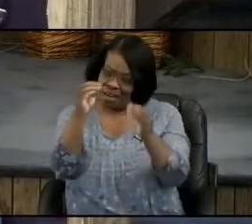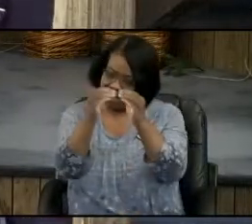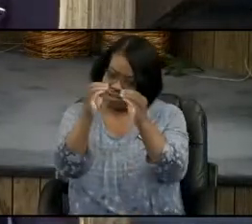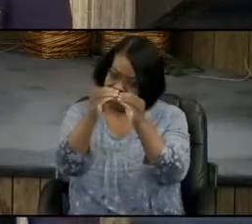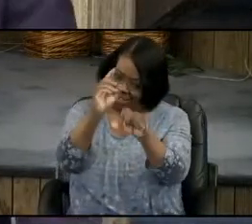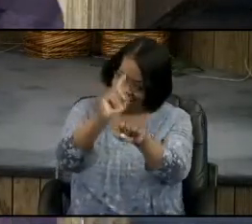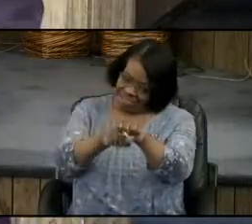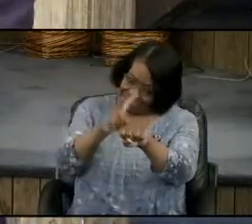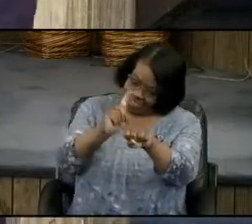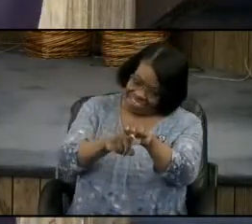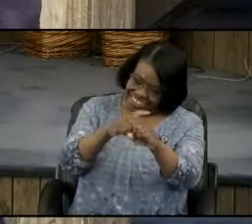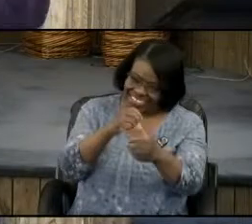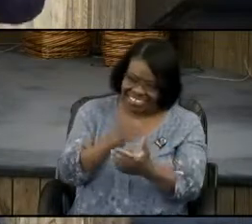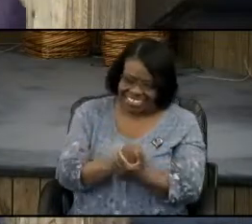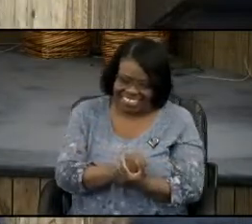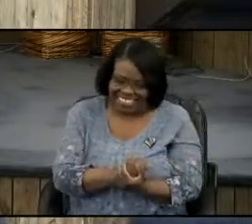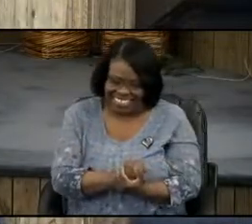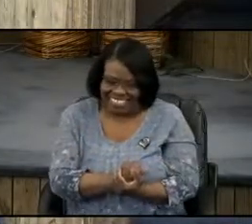time.